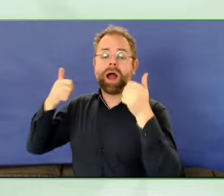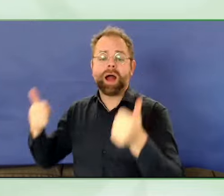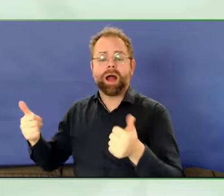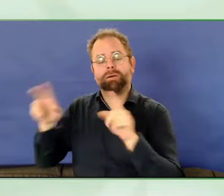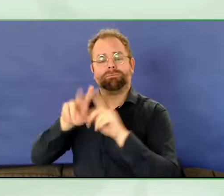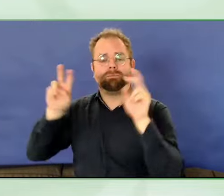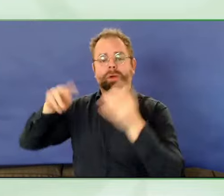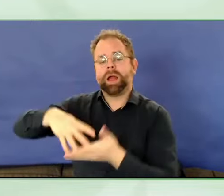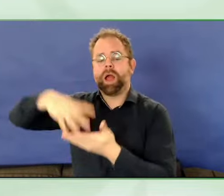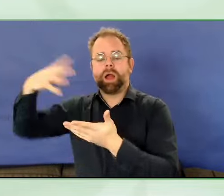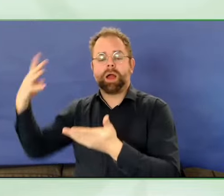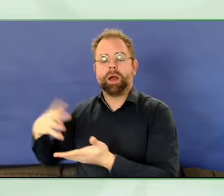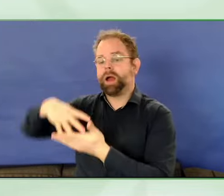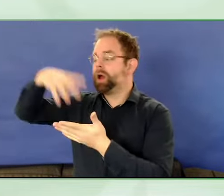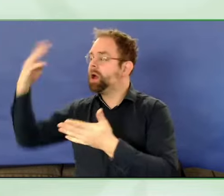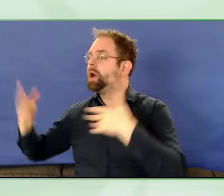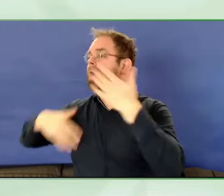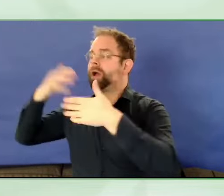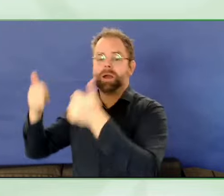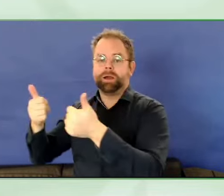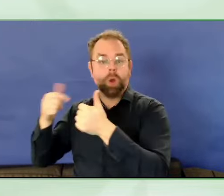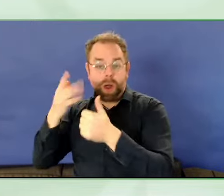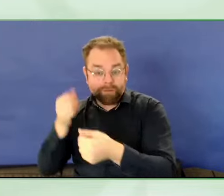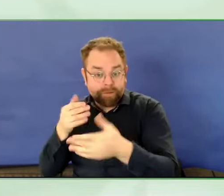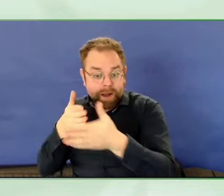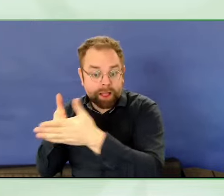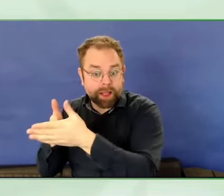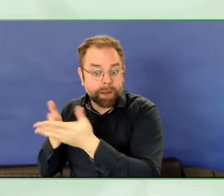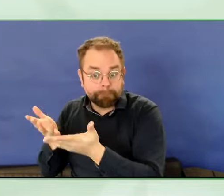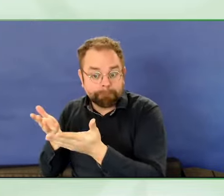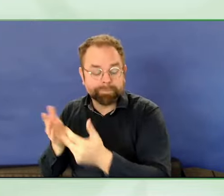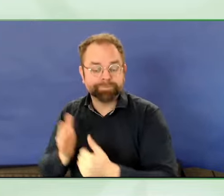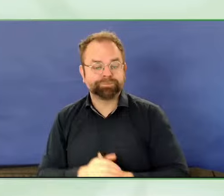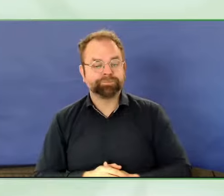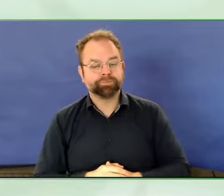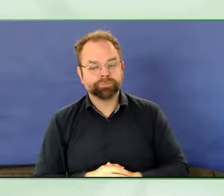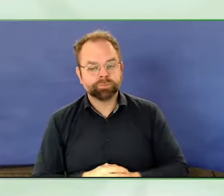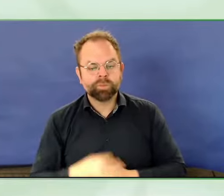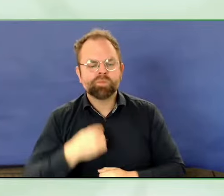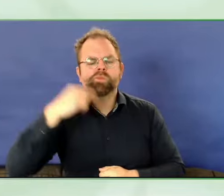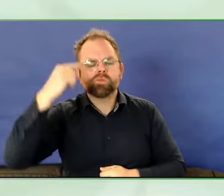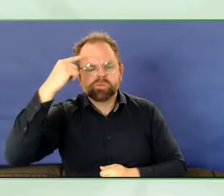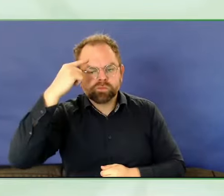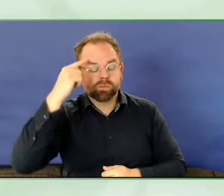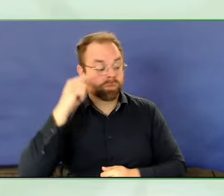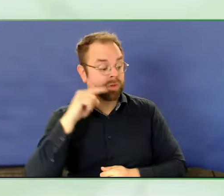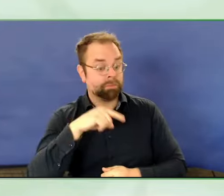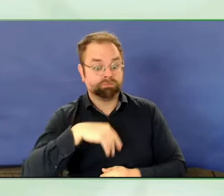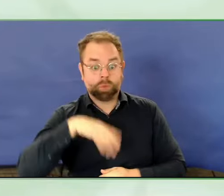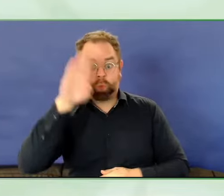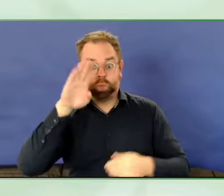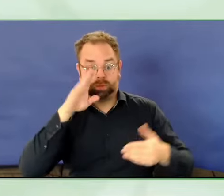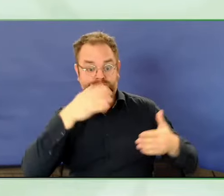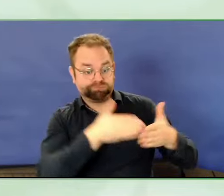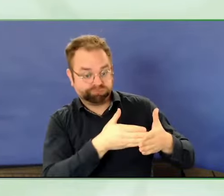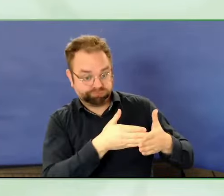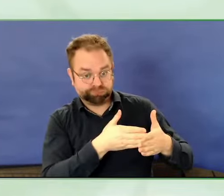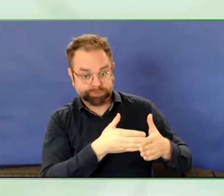companies the importance of inclusive fashion, the importance of to collaborate together on